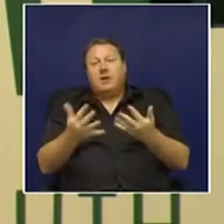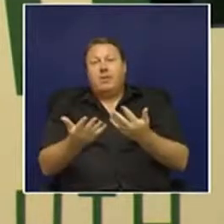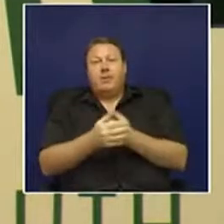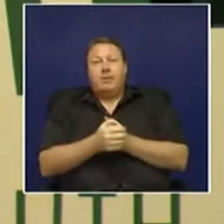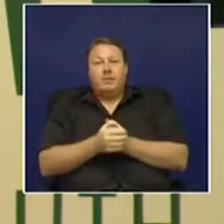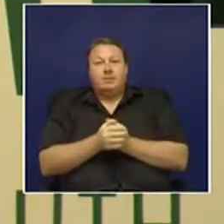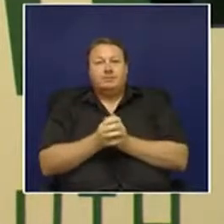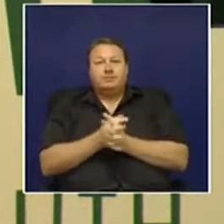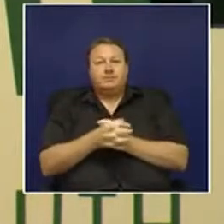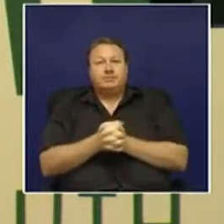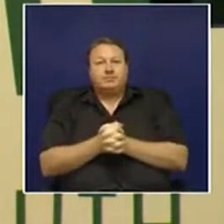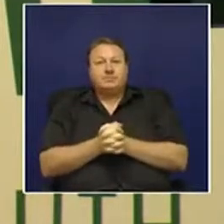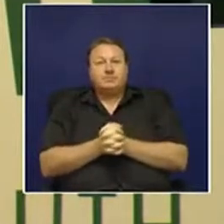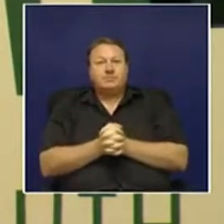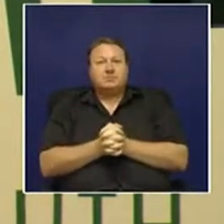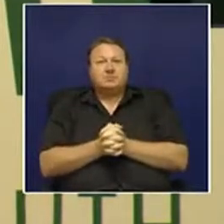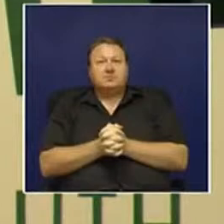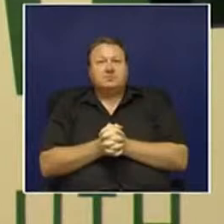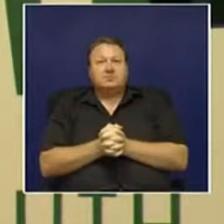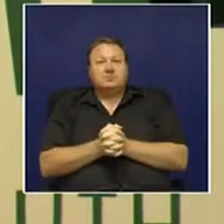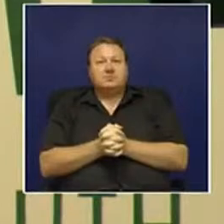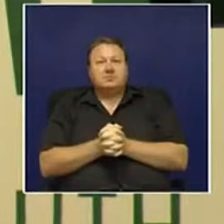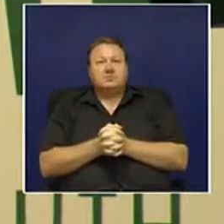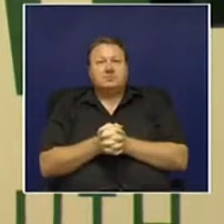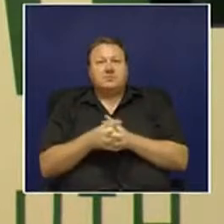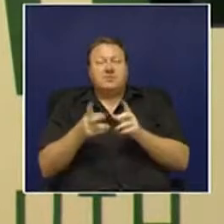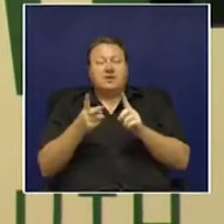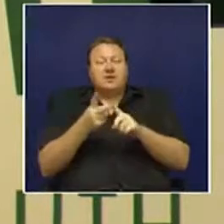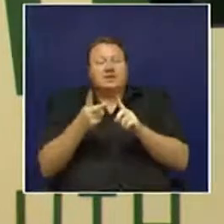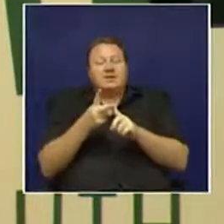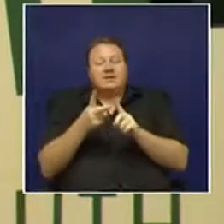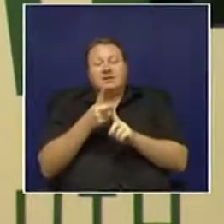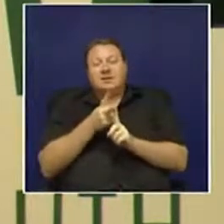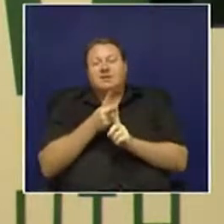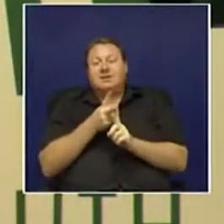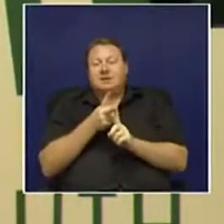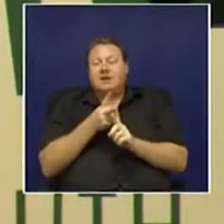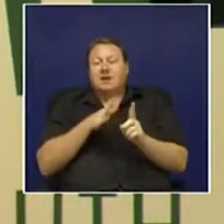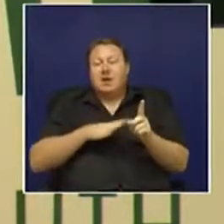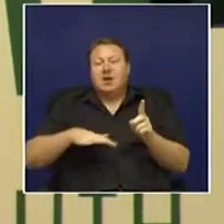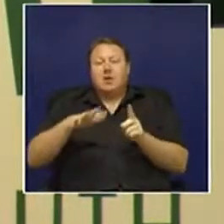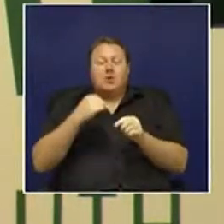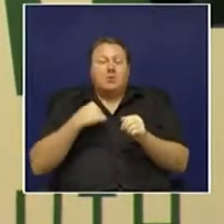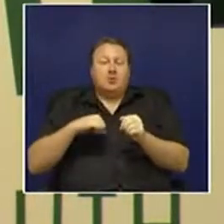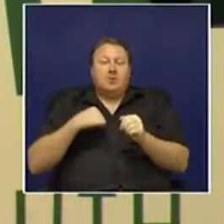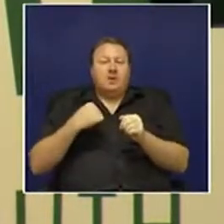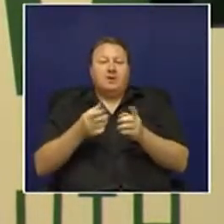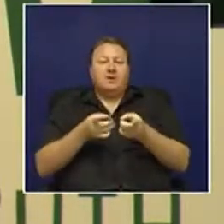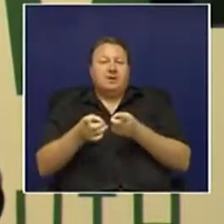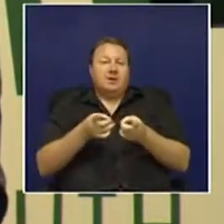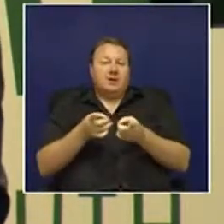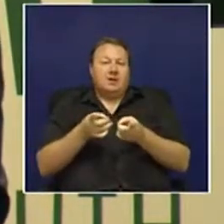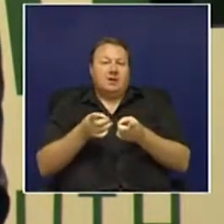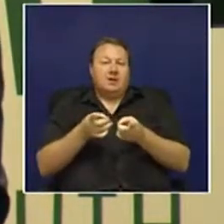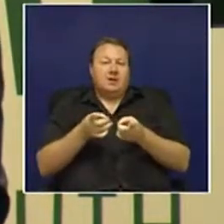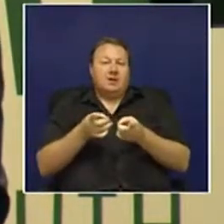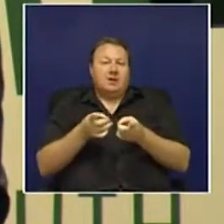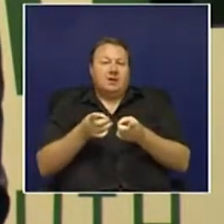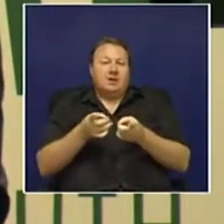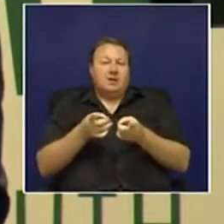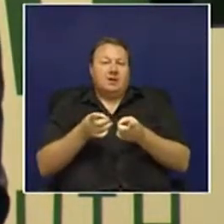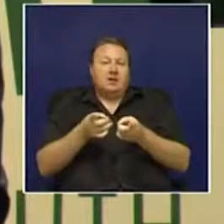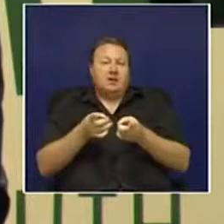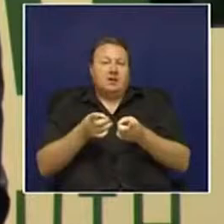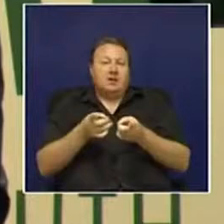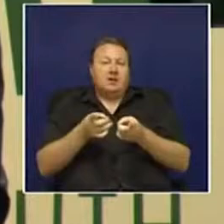infrastructure. A second area I want to deal with on municipalities is the reform of the infrastructure grant system,